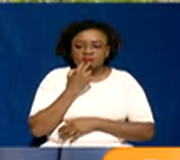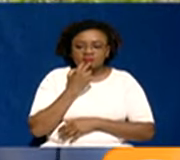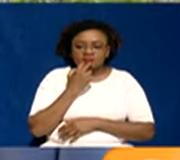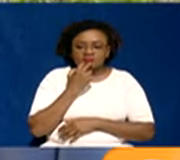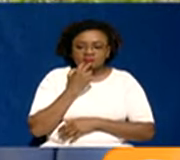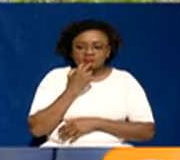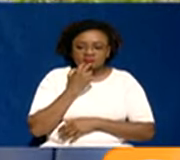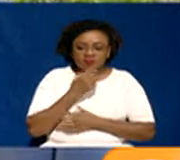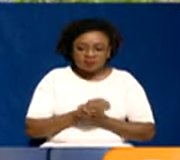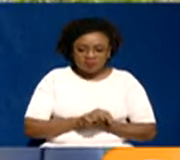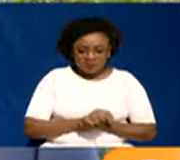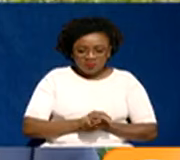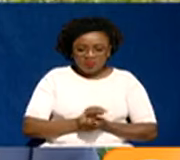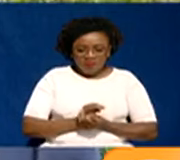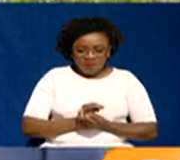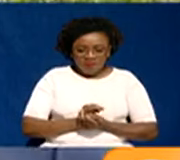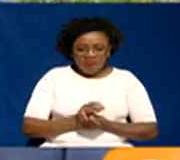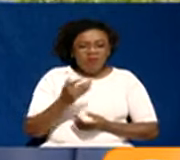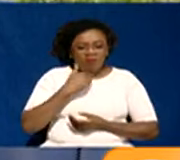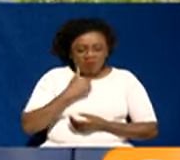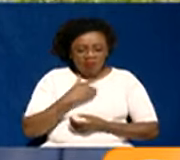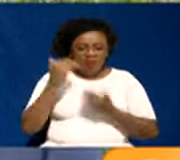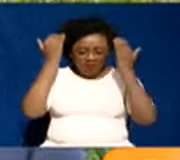Tuesday over Easter